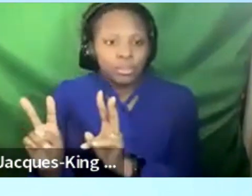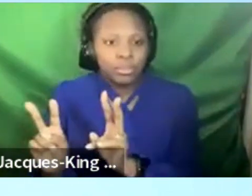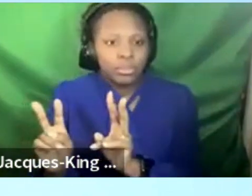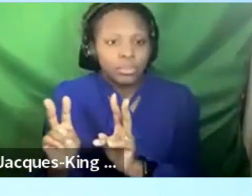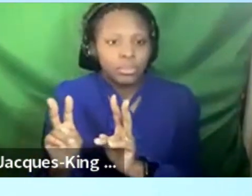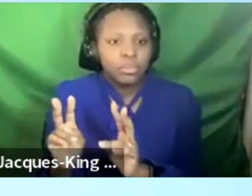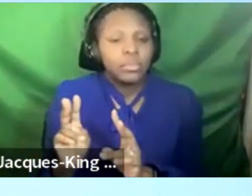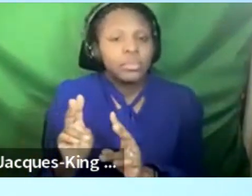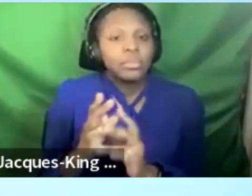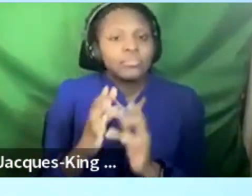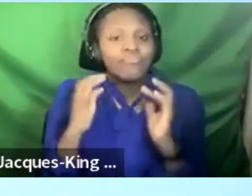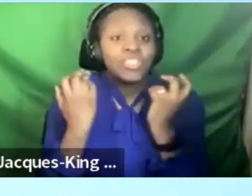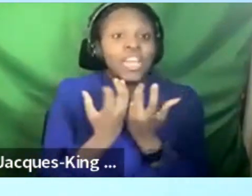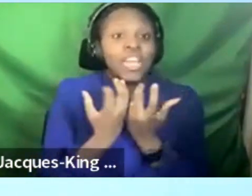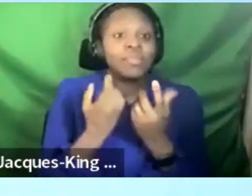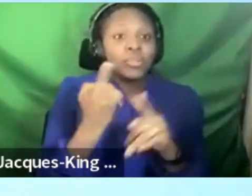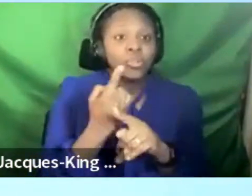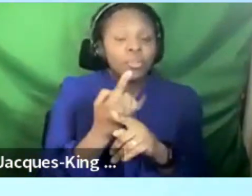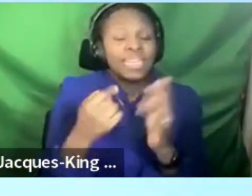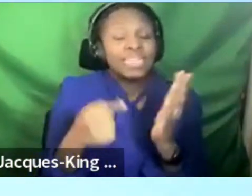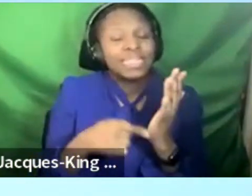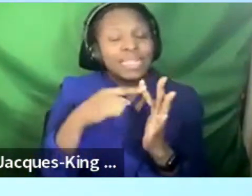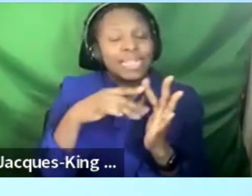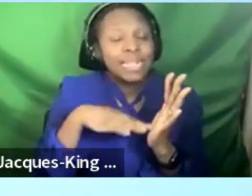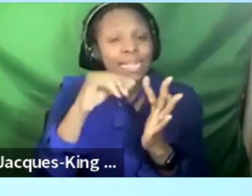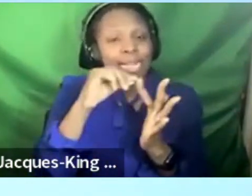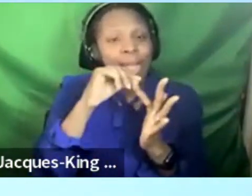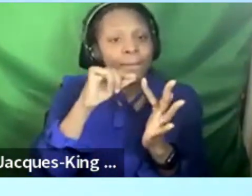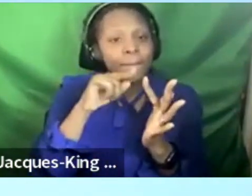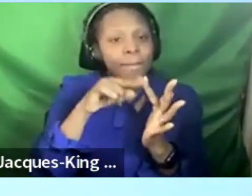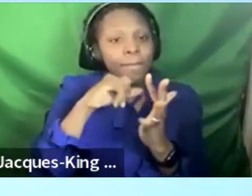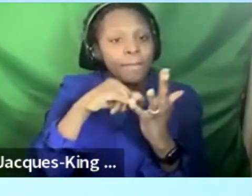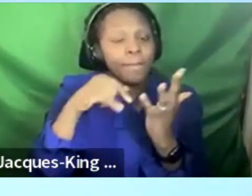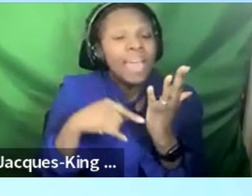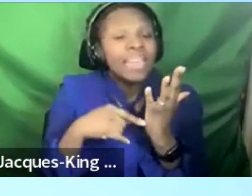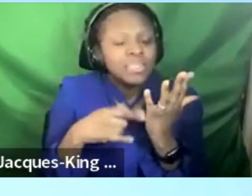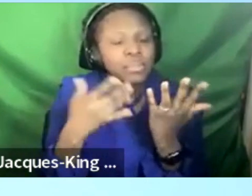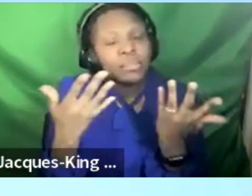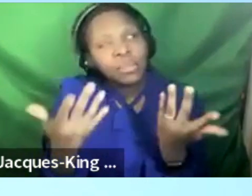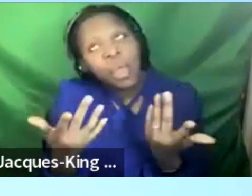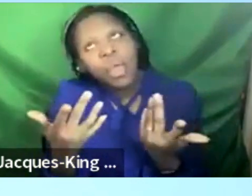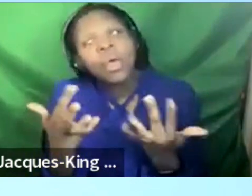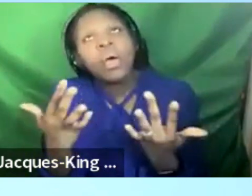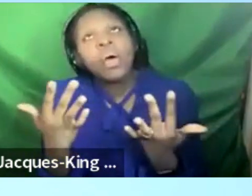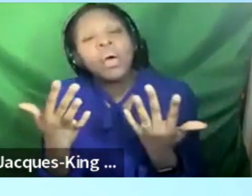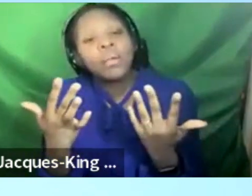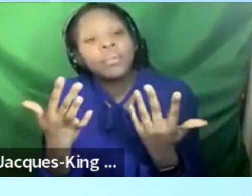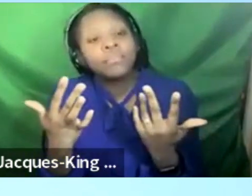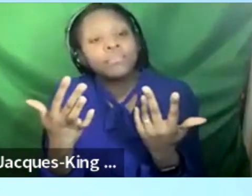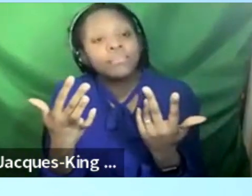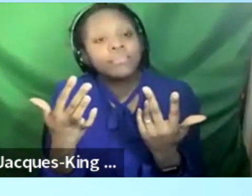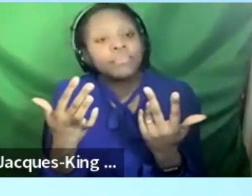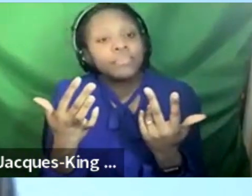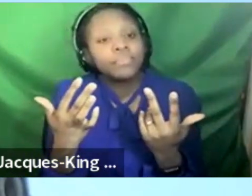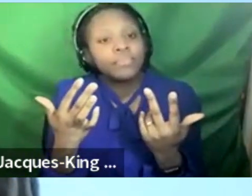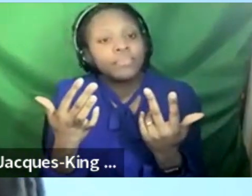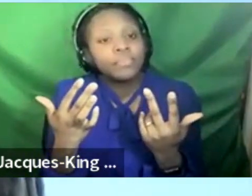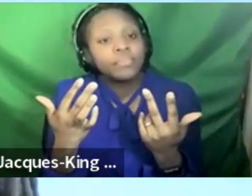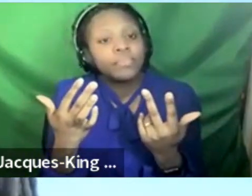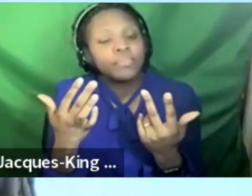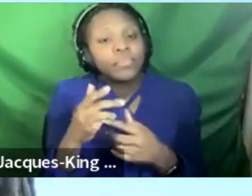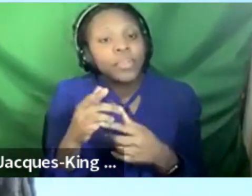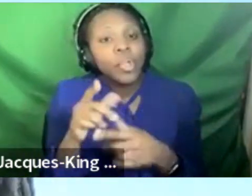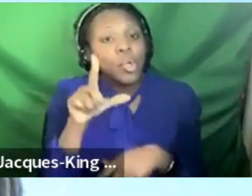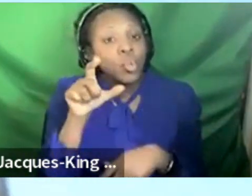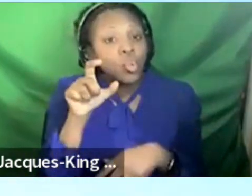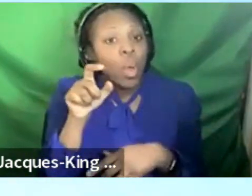mind, and he is very explicit about that. And whether education is a colonialism of the mind, is my intellect